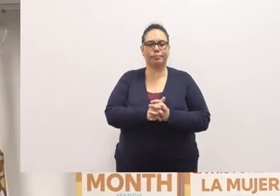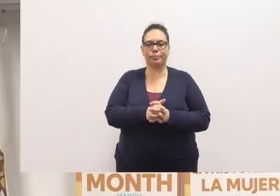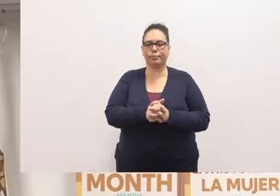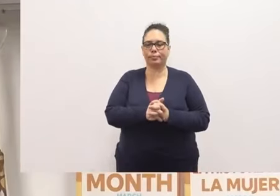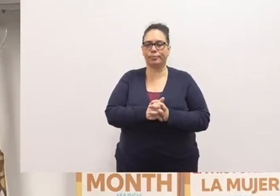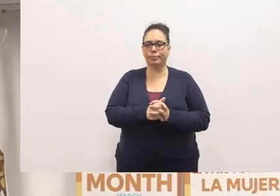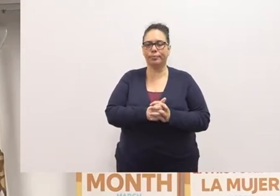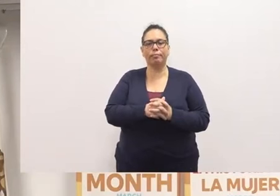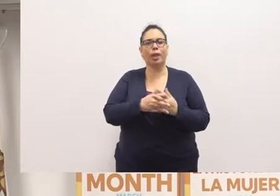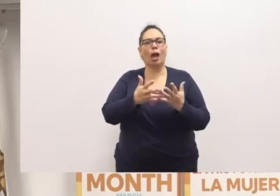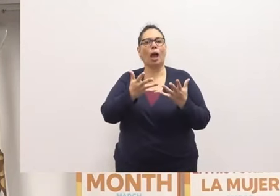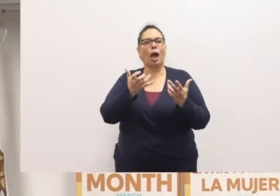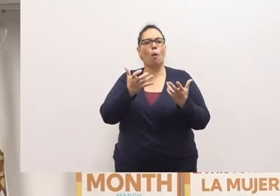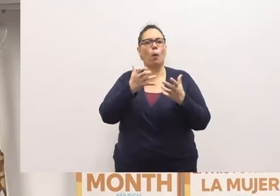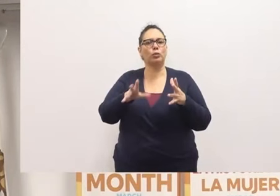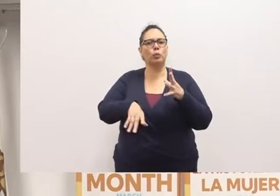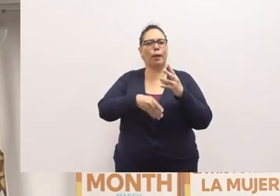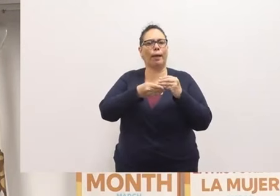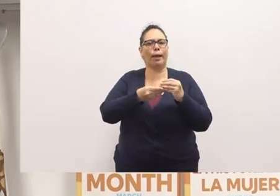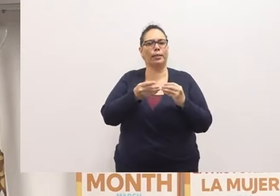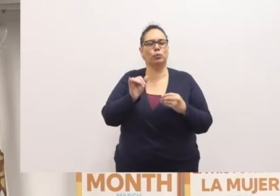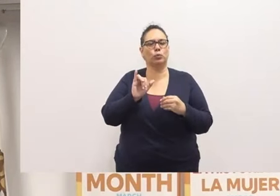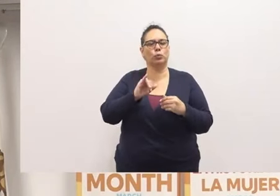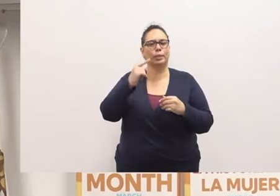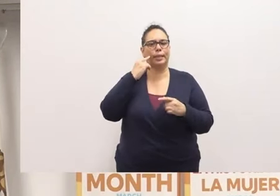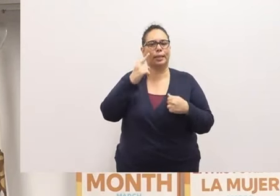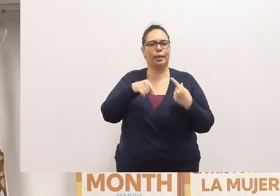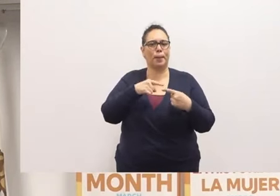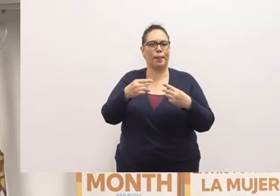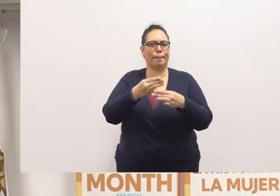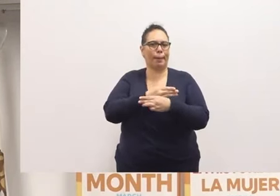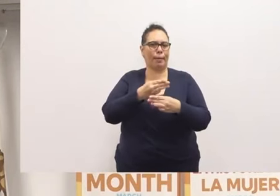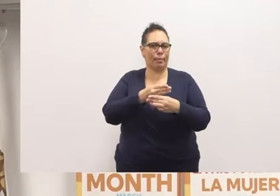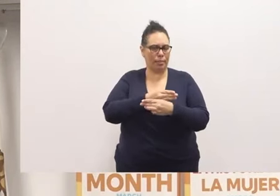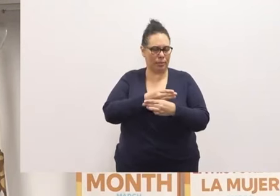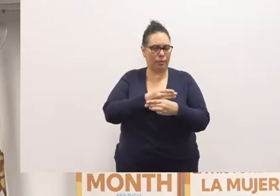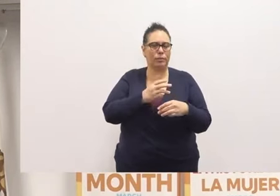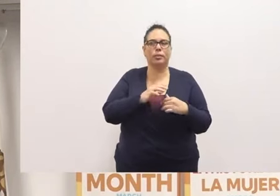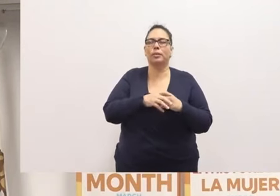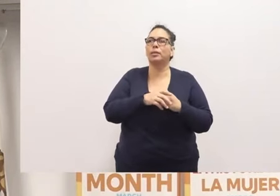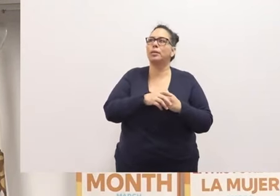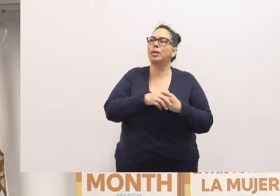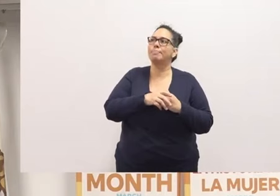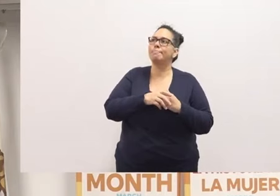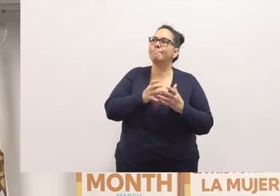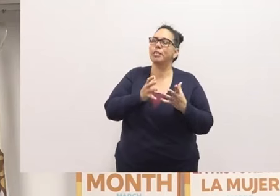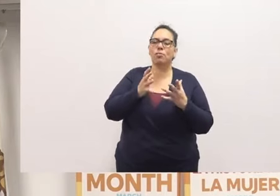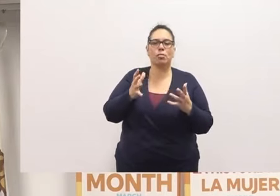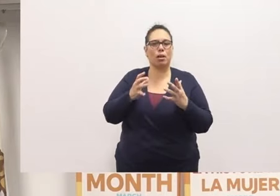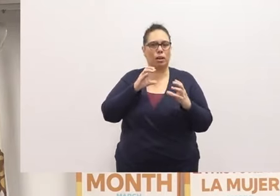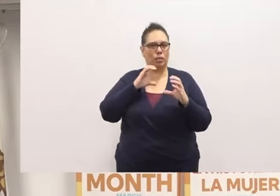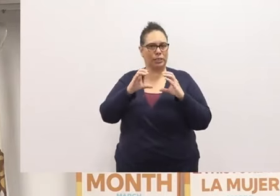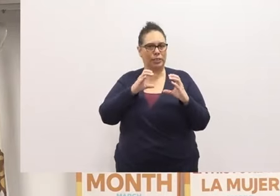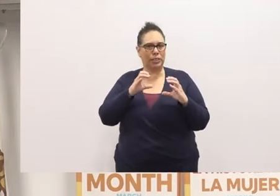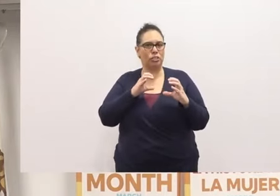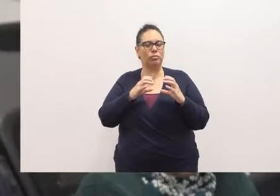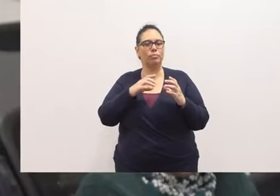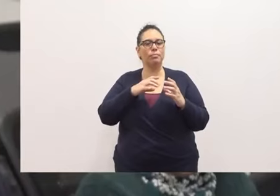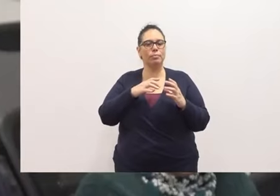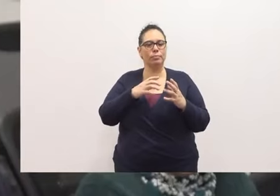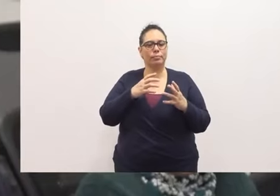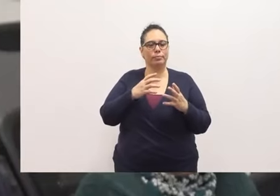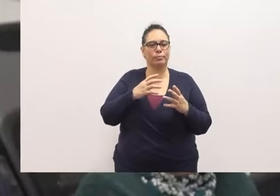I would also add that when we think about math, it's also, there's been a lot of conversation as well